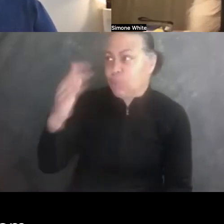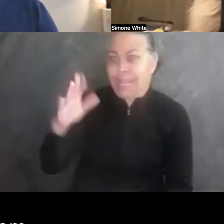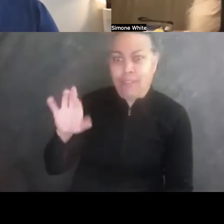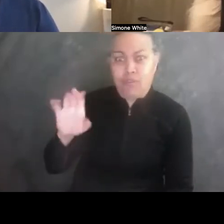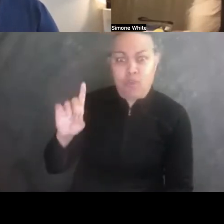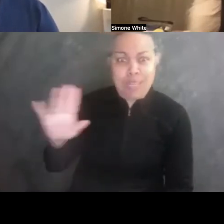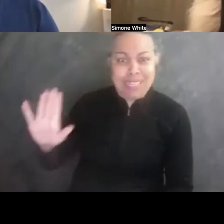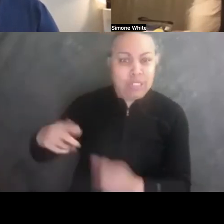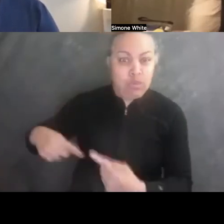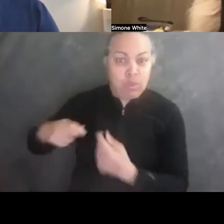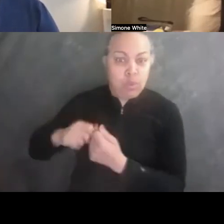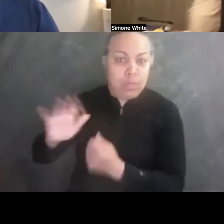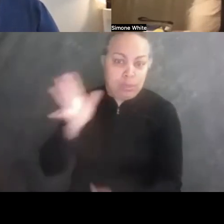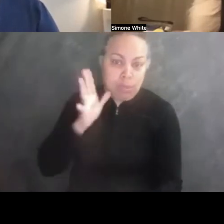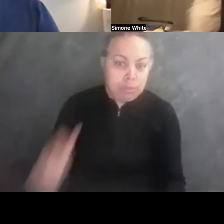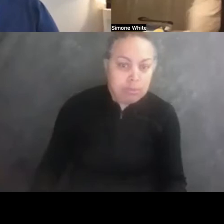mama.